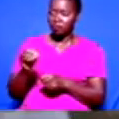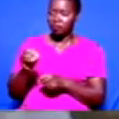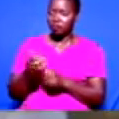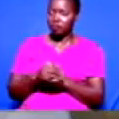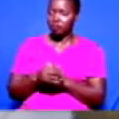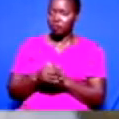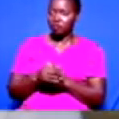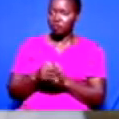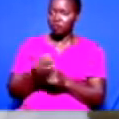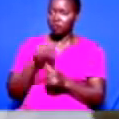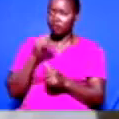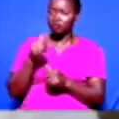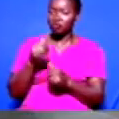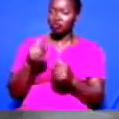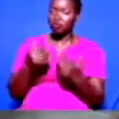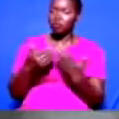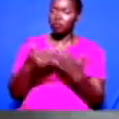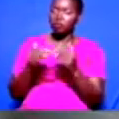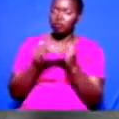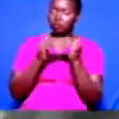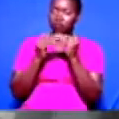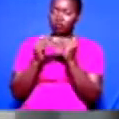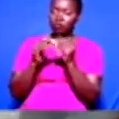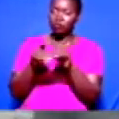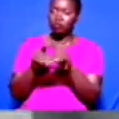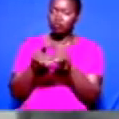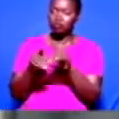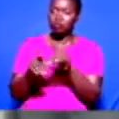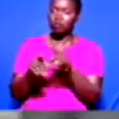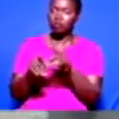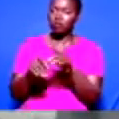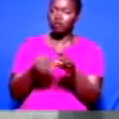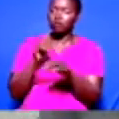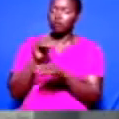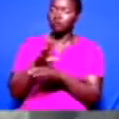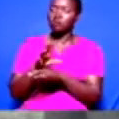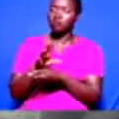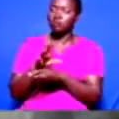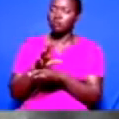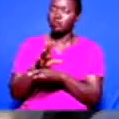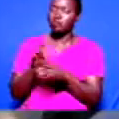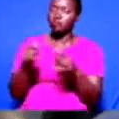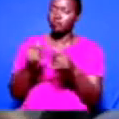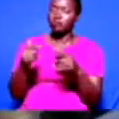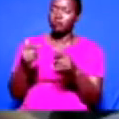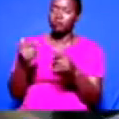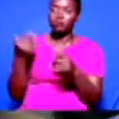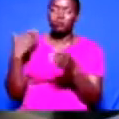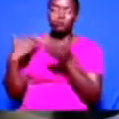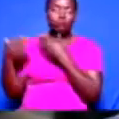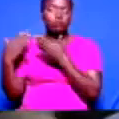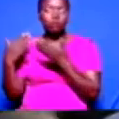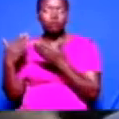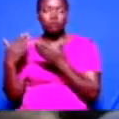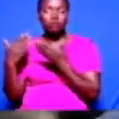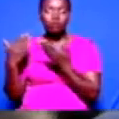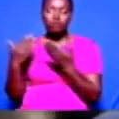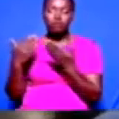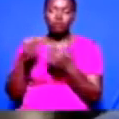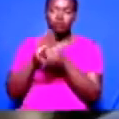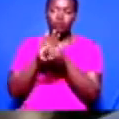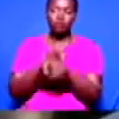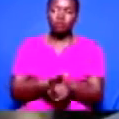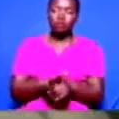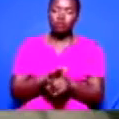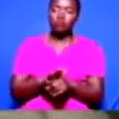Not The Machine Limited and I Still Film, the story is set against a backdrop of historical injustices which have